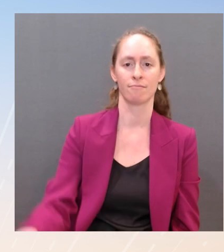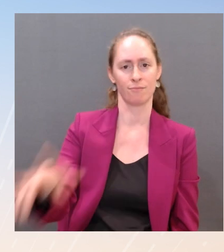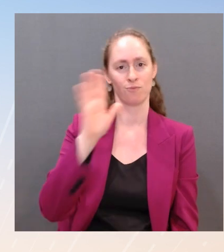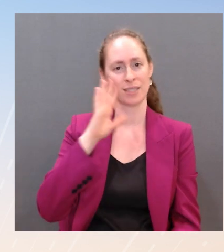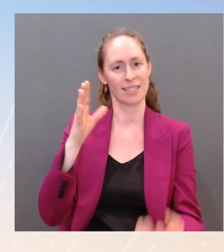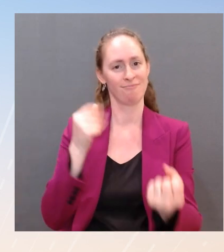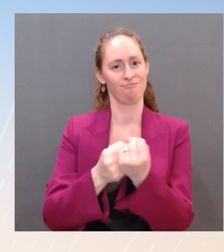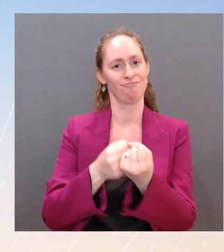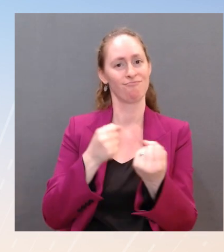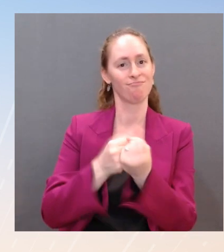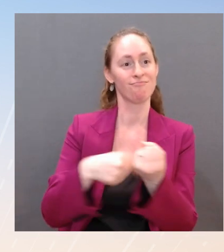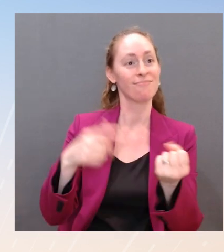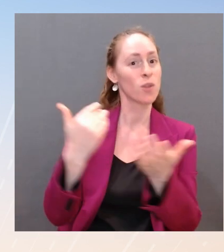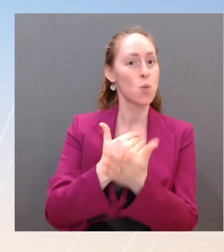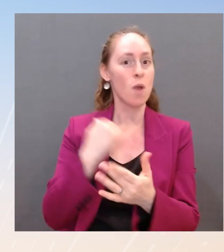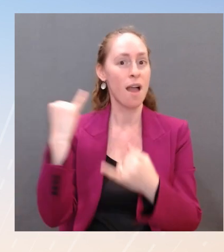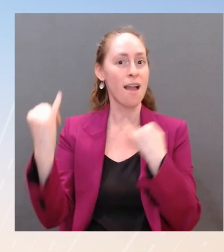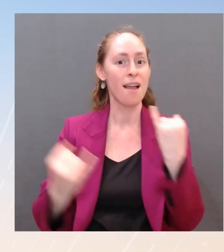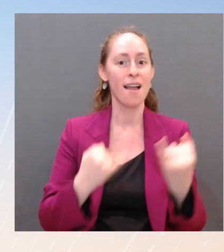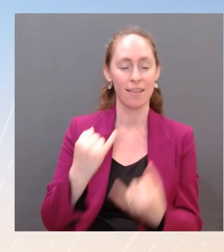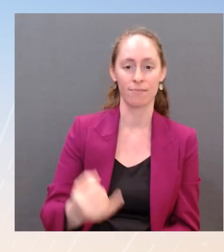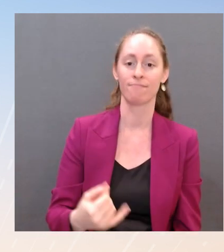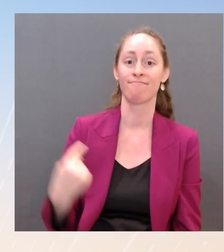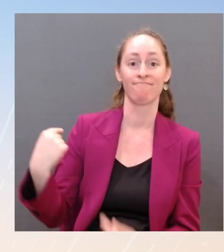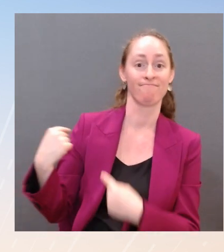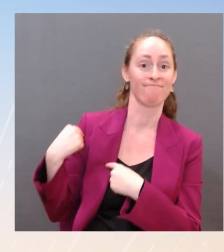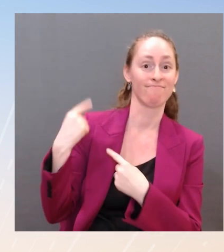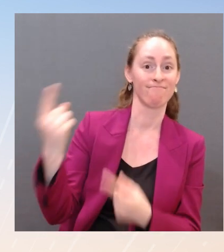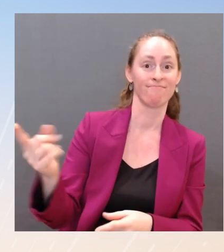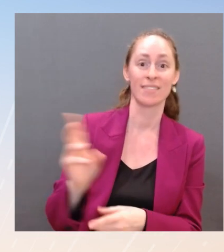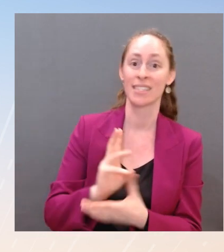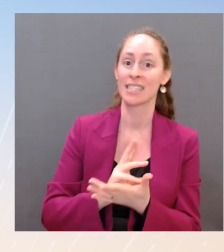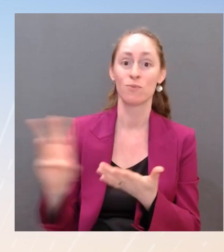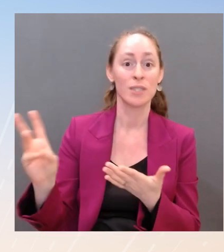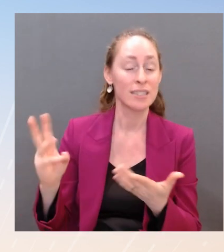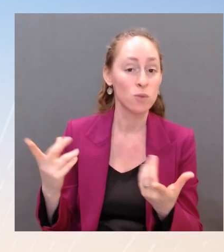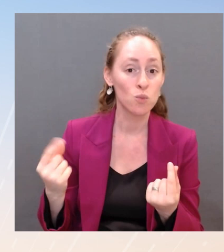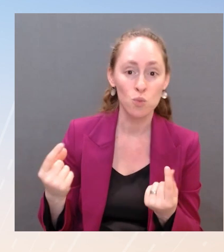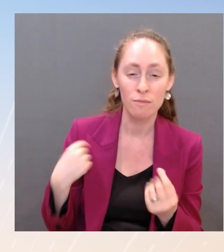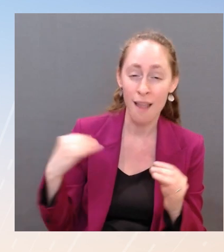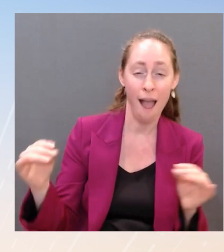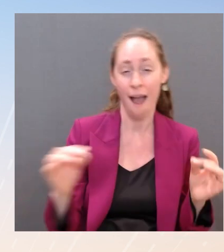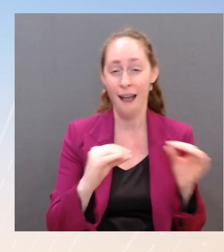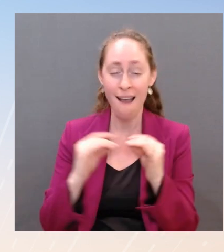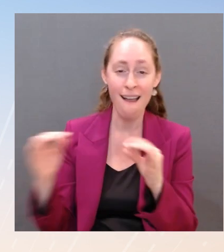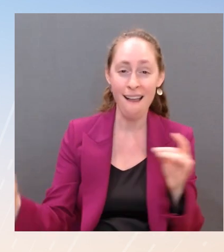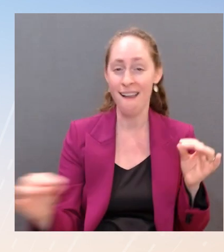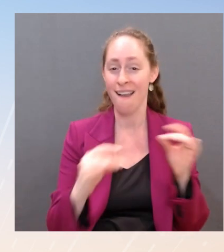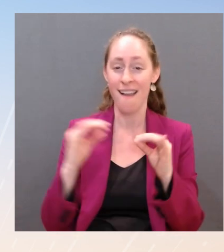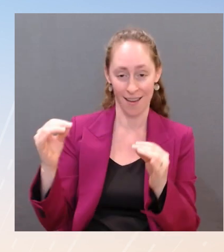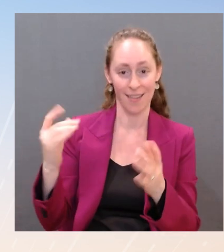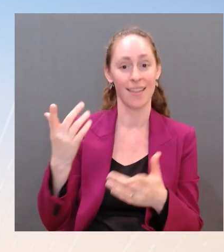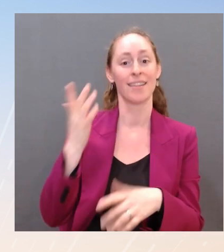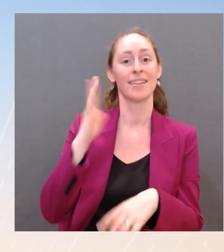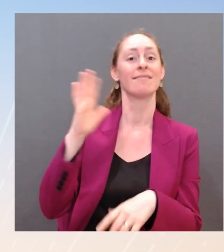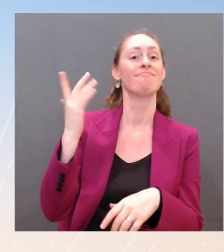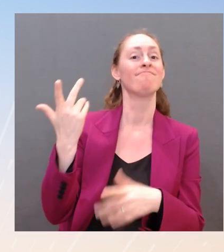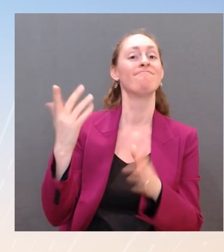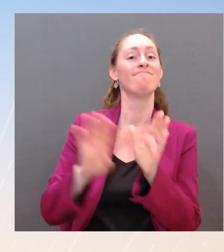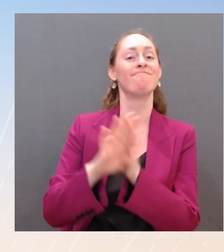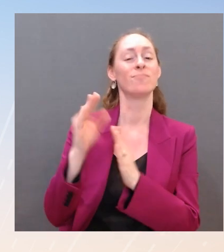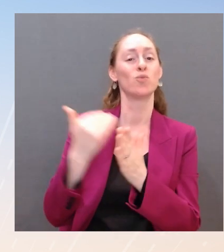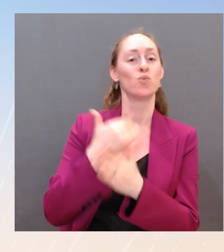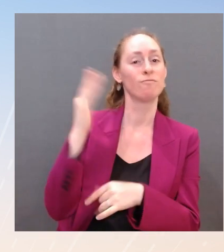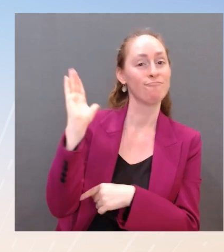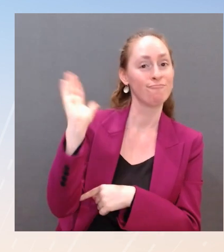have been meeting to prepare the presentations they'll be delivering later today. We can't hear all of those ideas now, but we'd